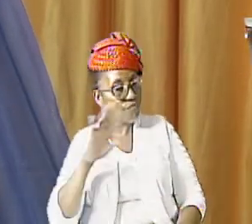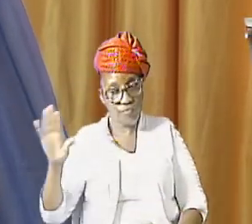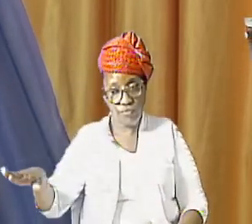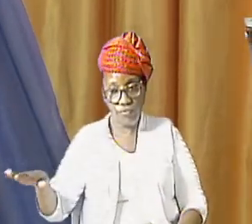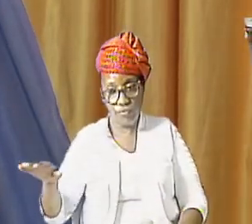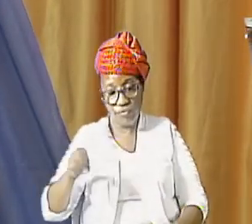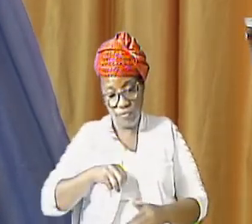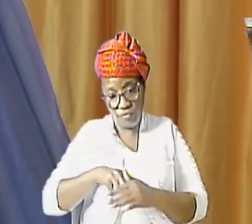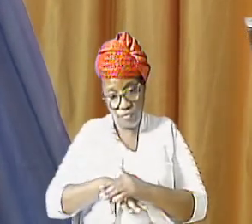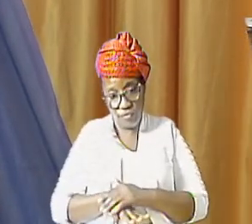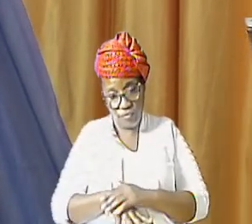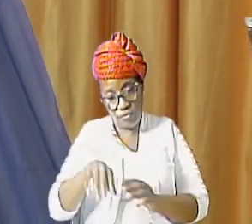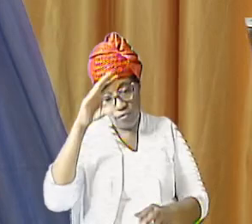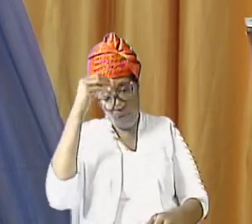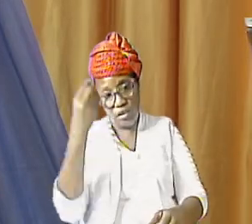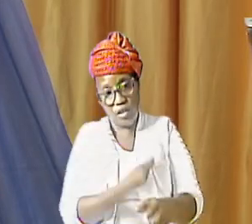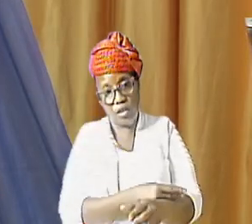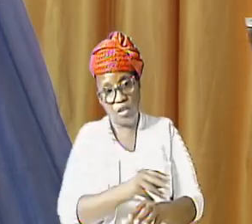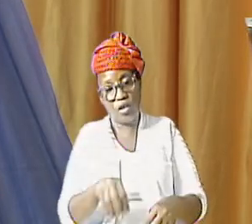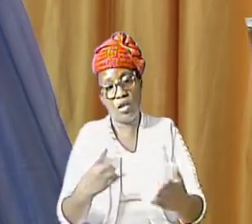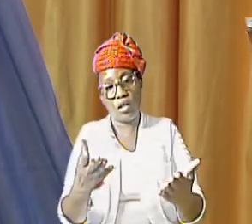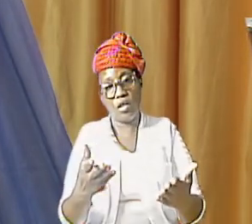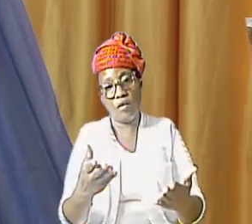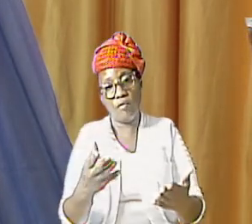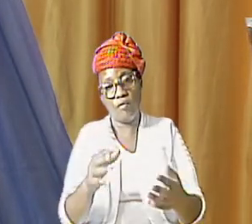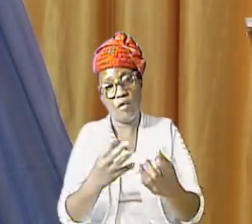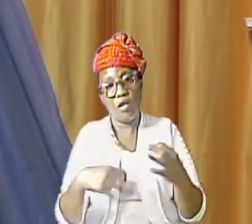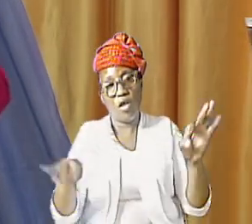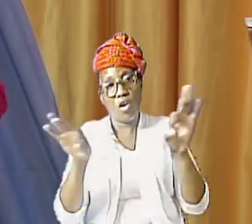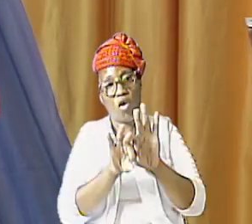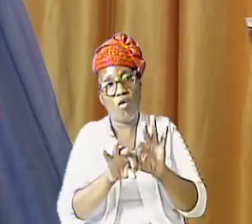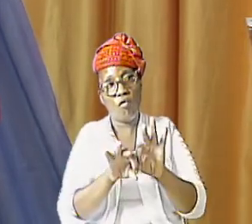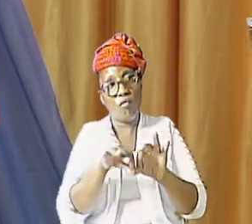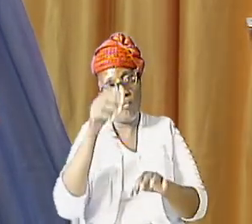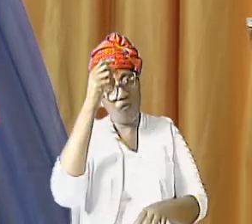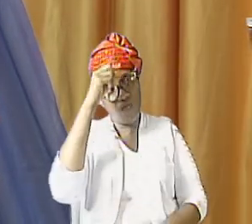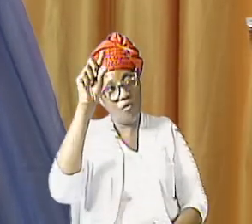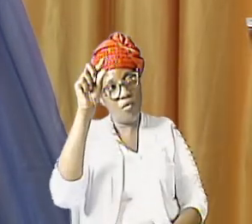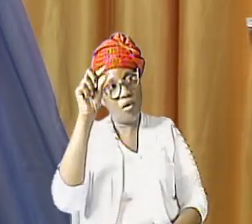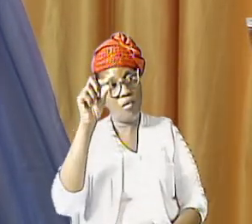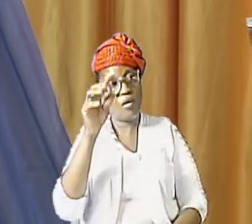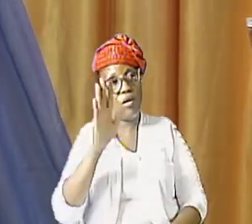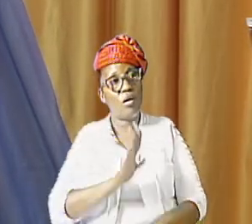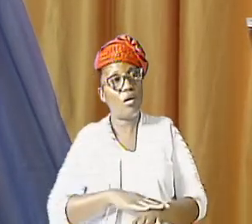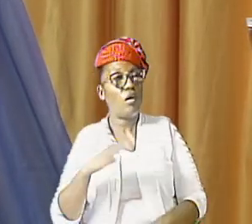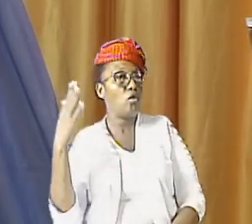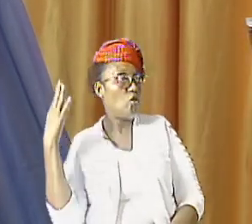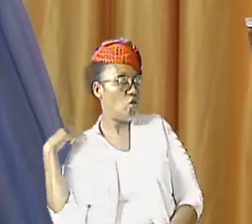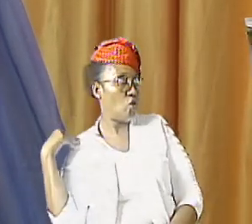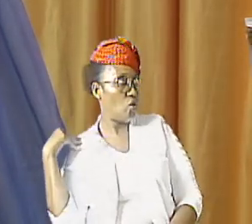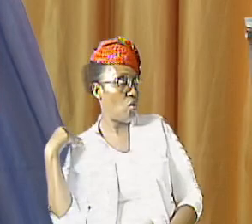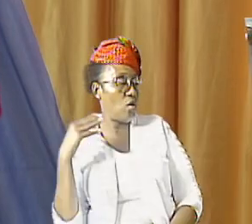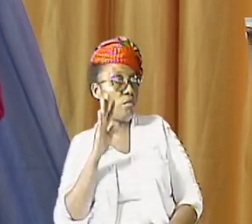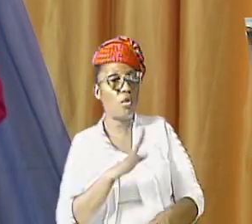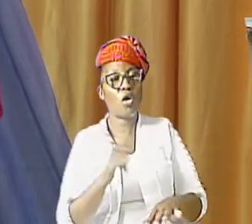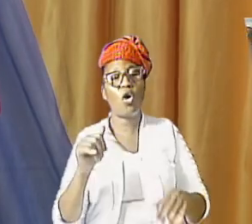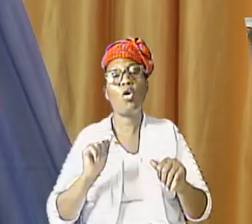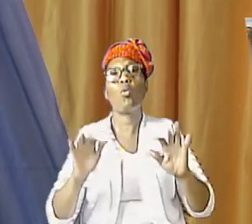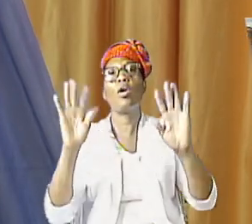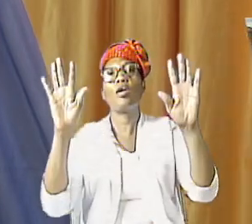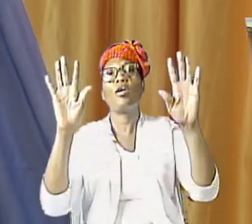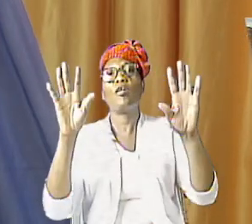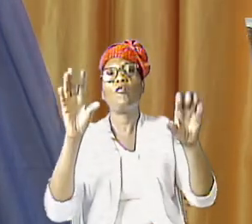For to us a child is born, to us a son is given, and the government shall be on his shoulders, and